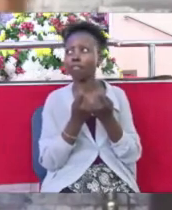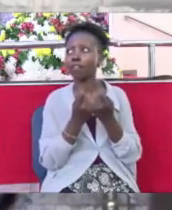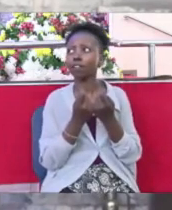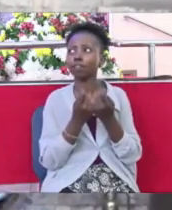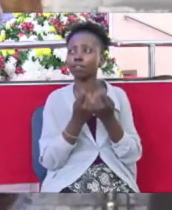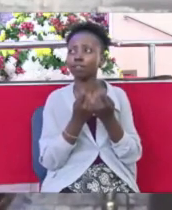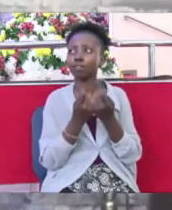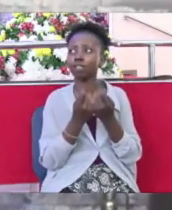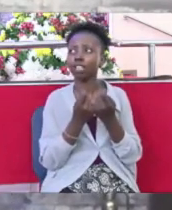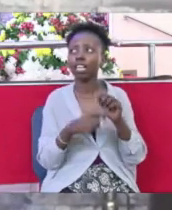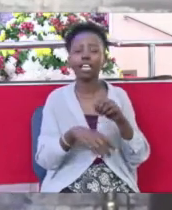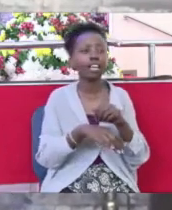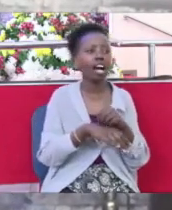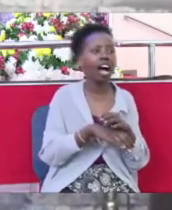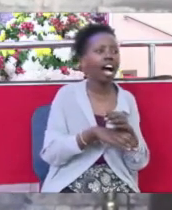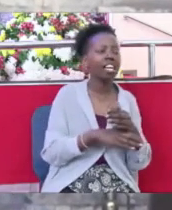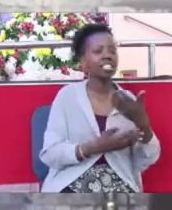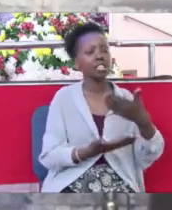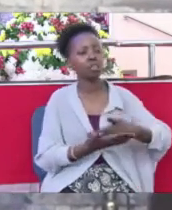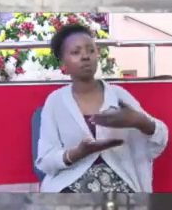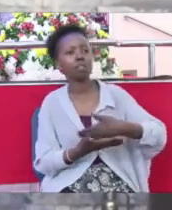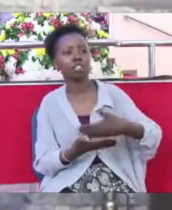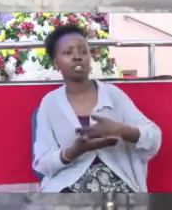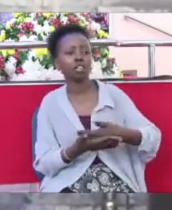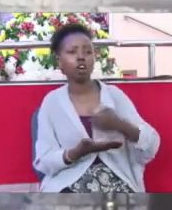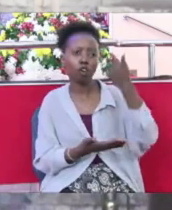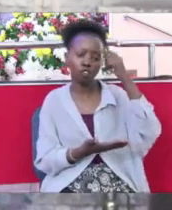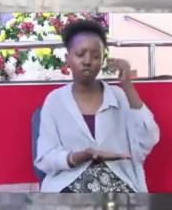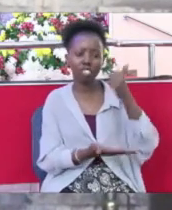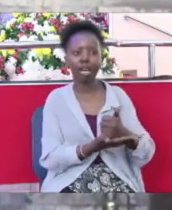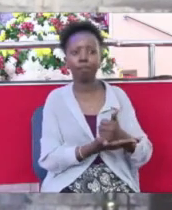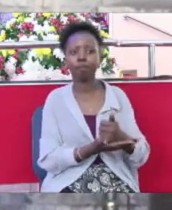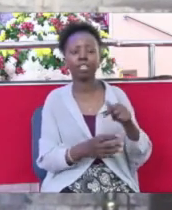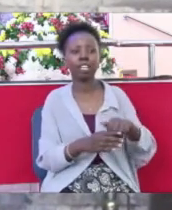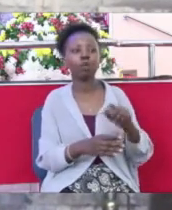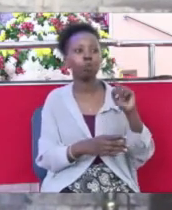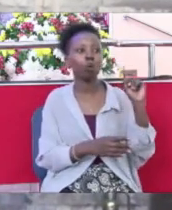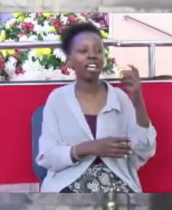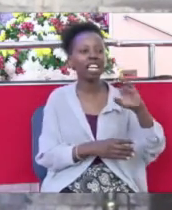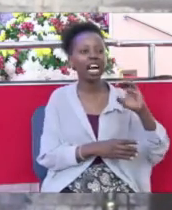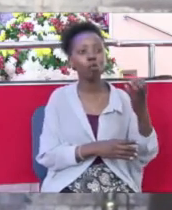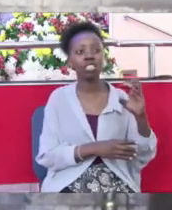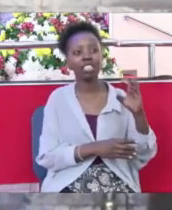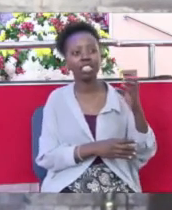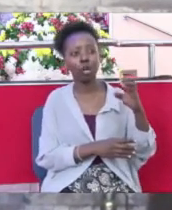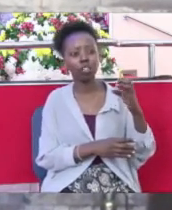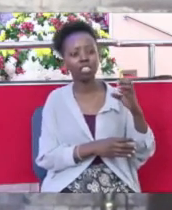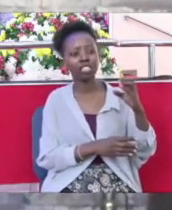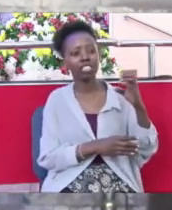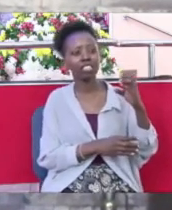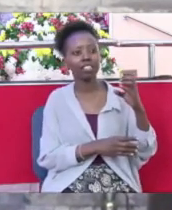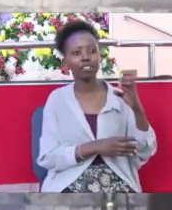his documents for approval in one of the counties neighboring our county. Alikuwa amepeleka nakala zake ili apewe